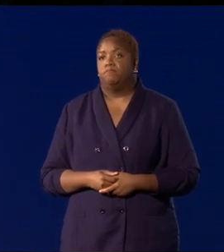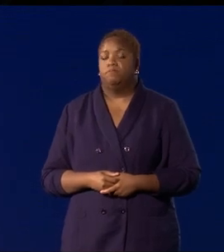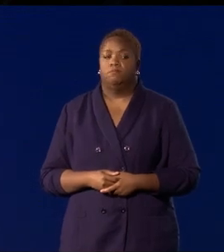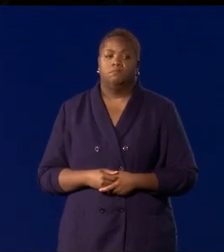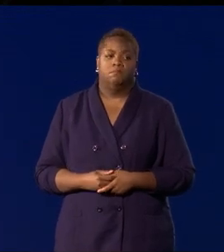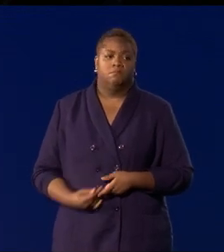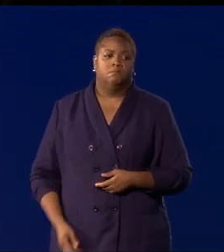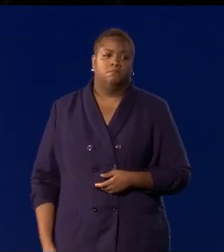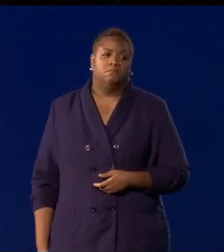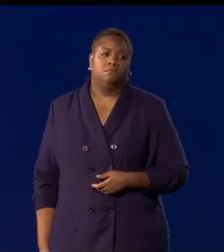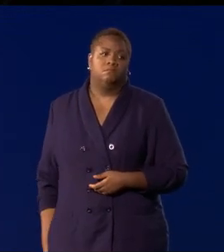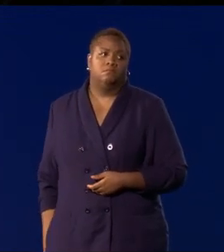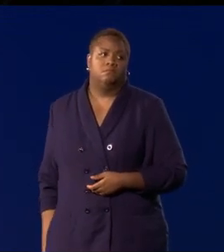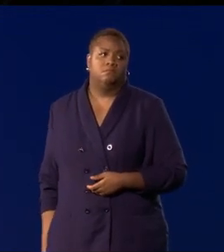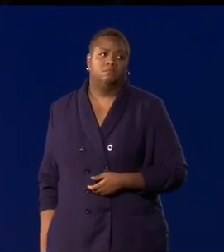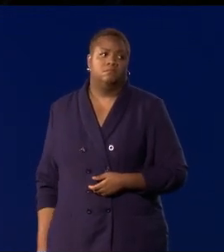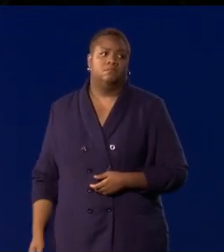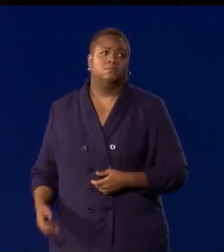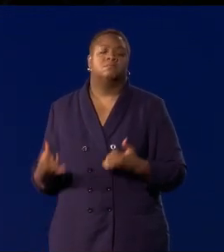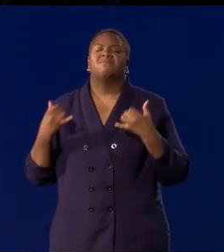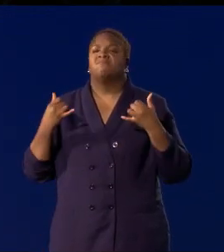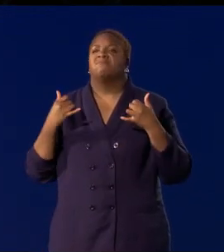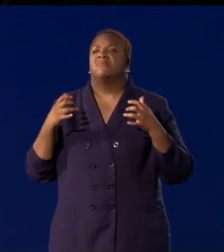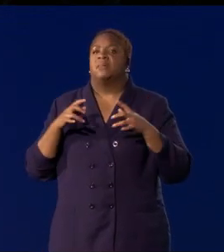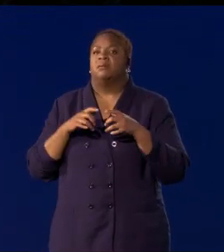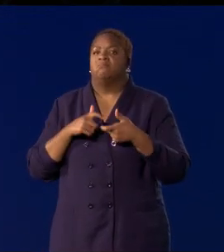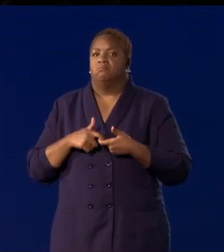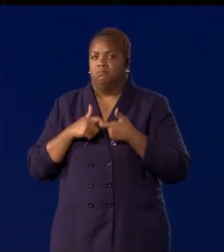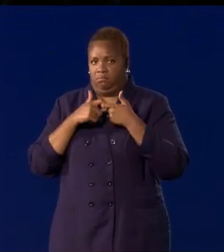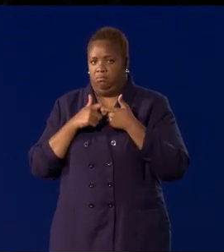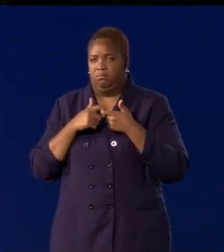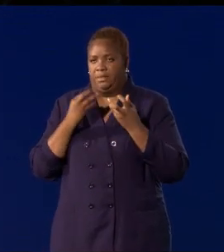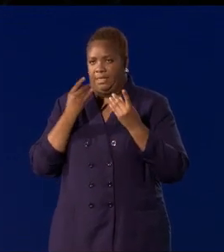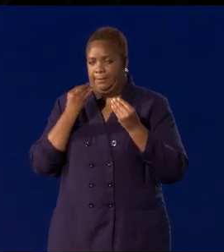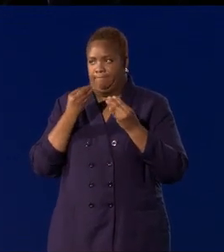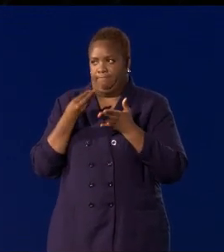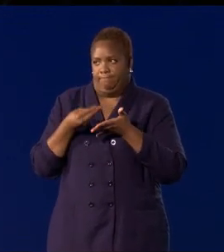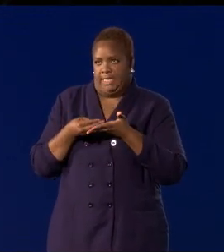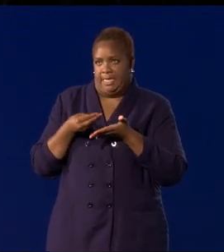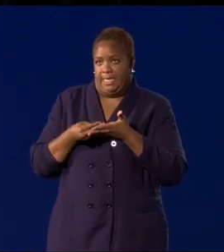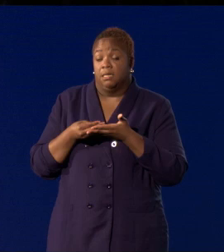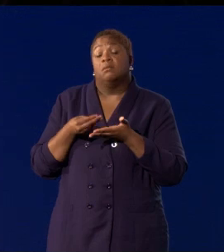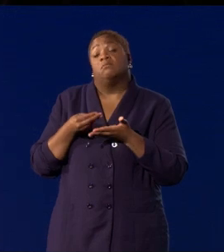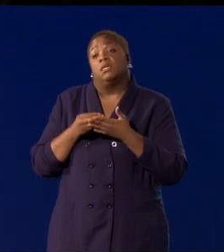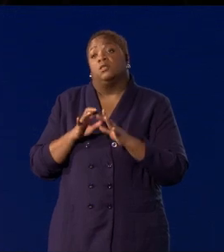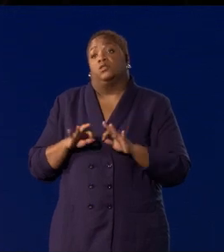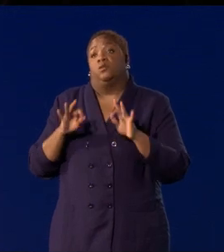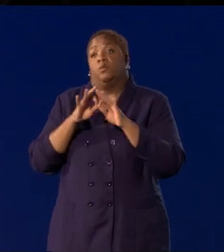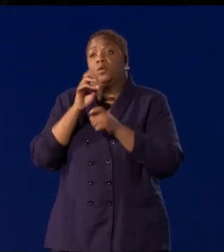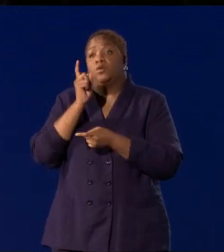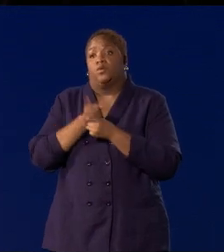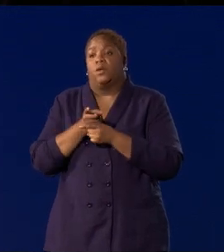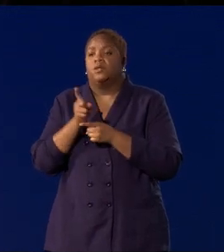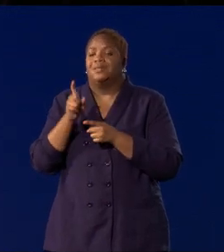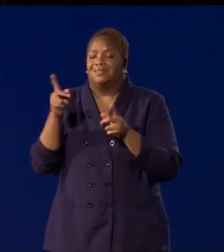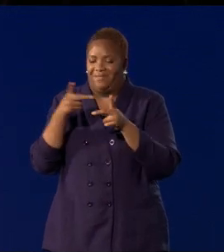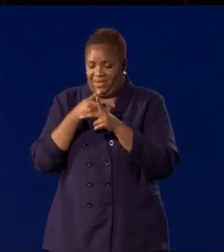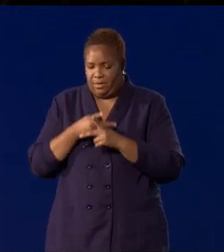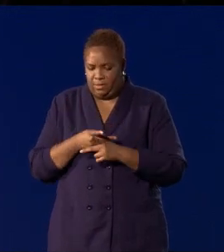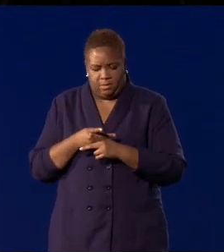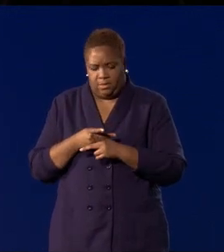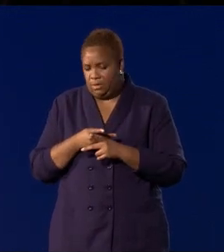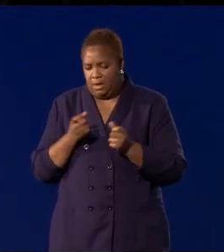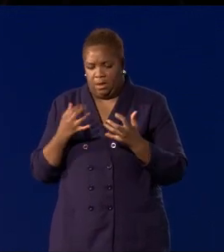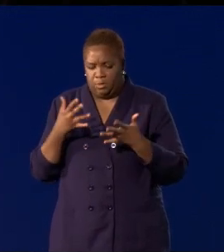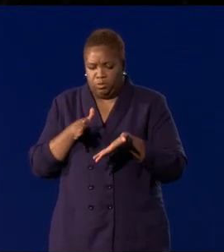Now, let's pause for a second and think about money. Money is important, right? You need to figure out how much